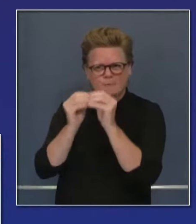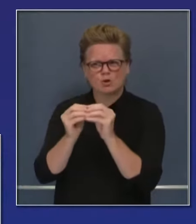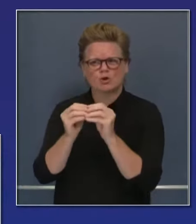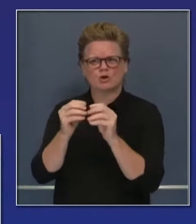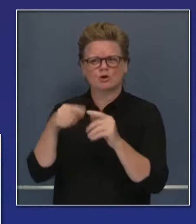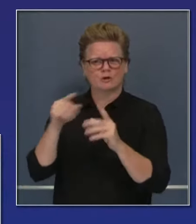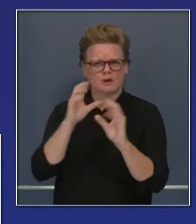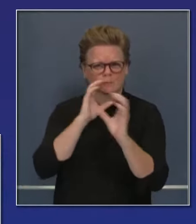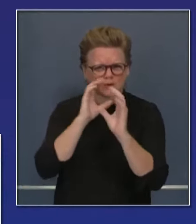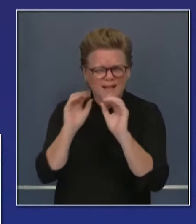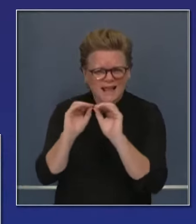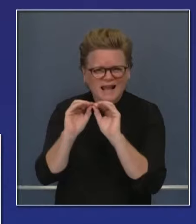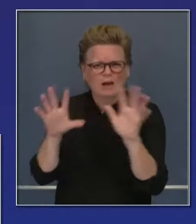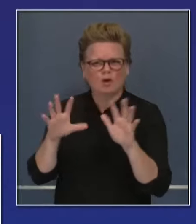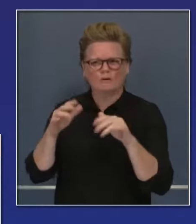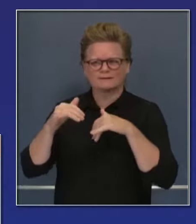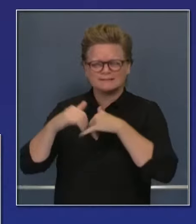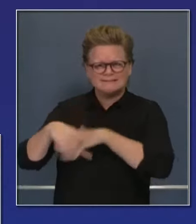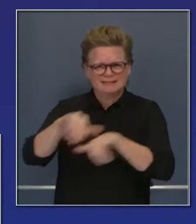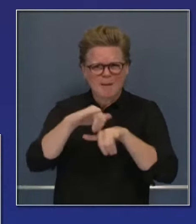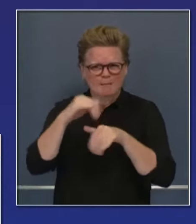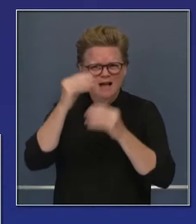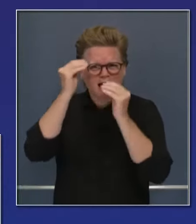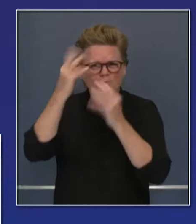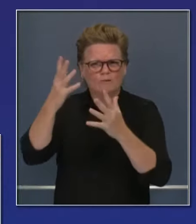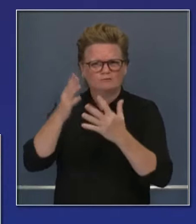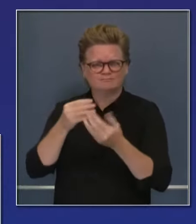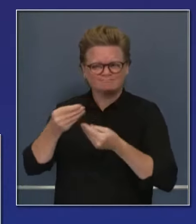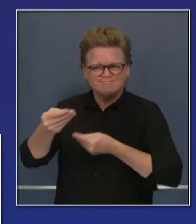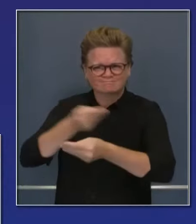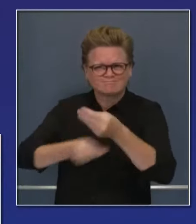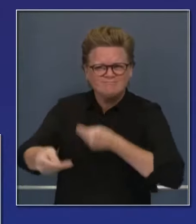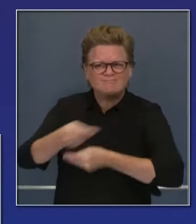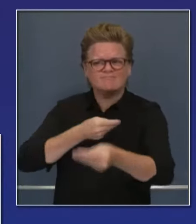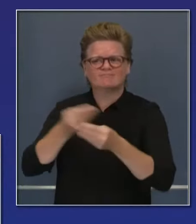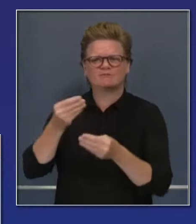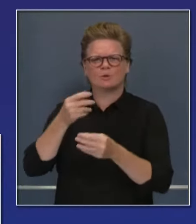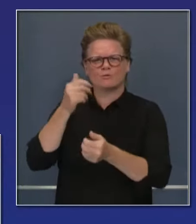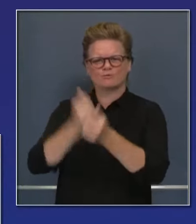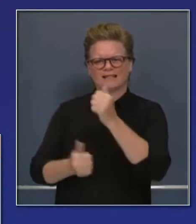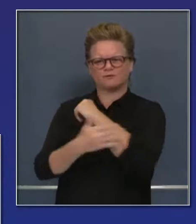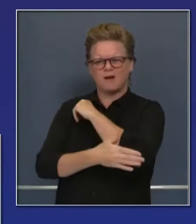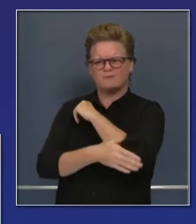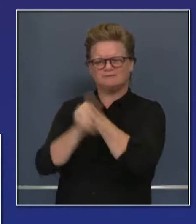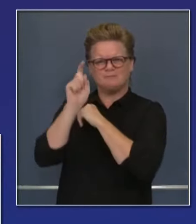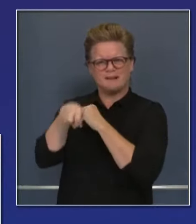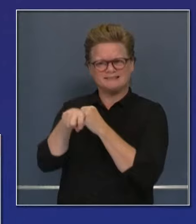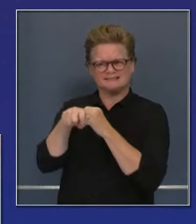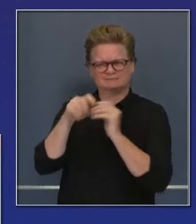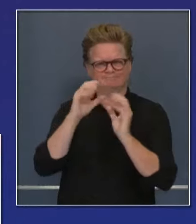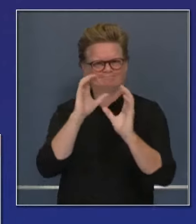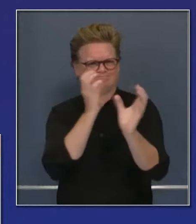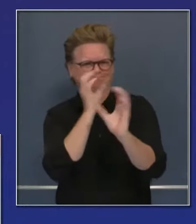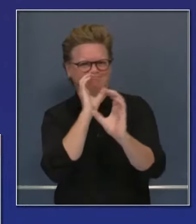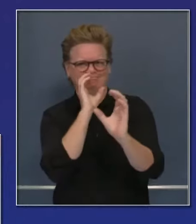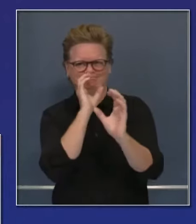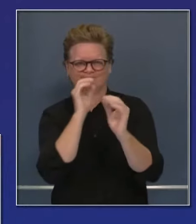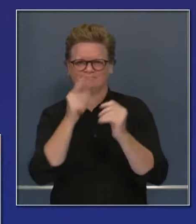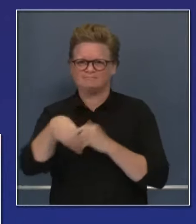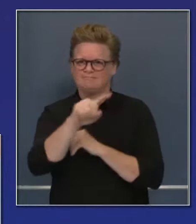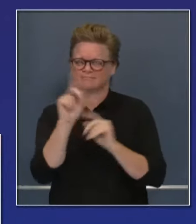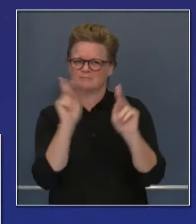it clearly and concisely so all citizens are aware of where their county is and the state as a whole. Before I turn it back